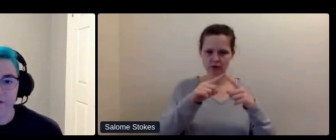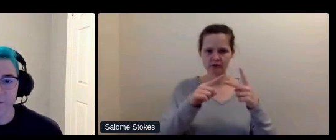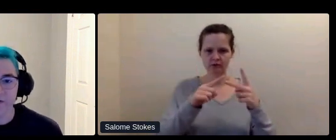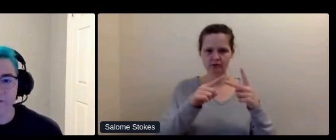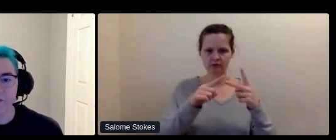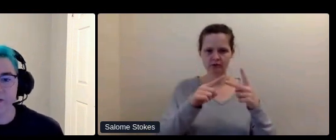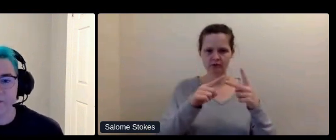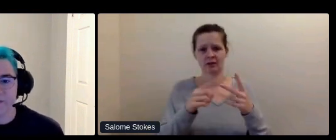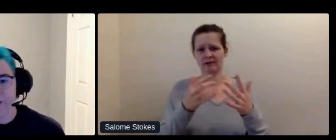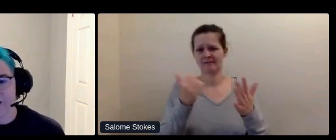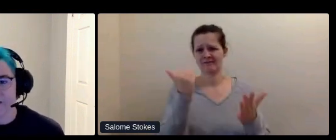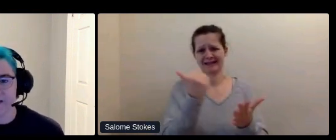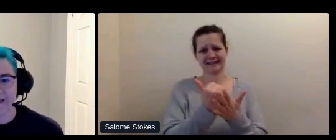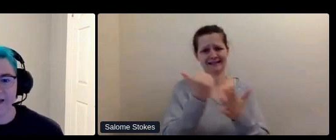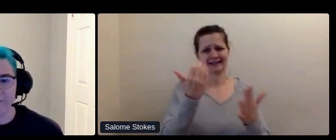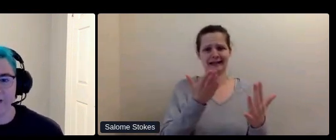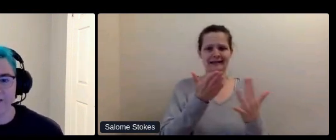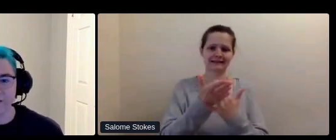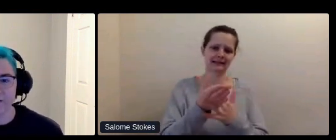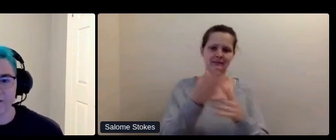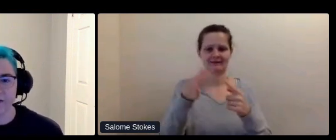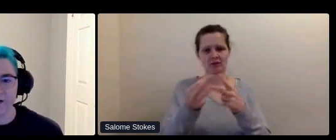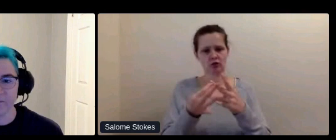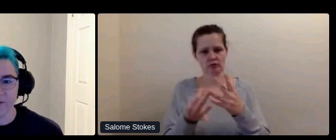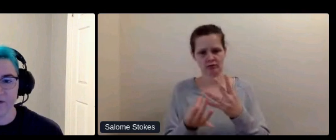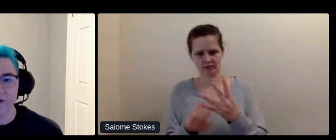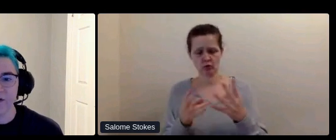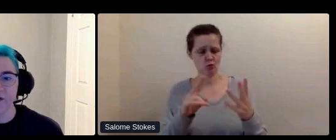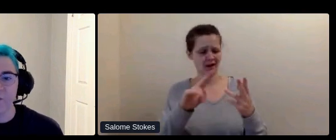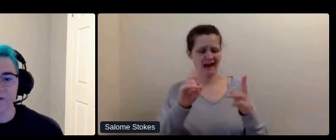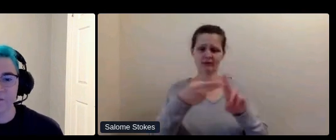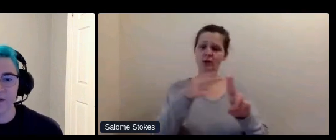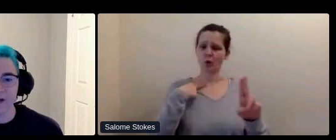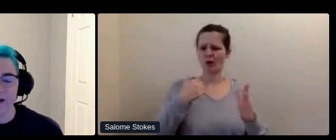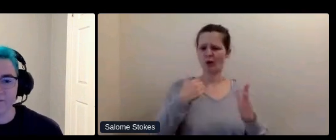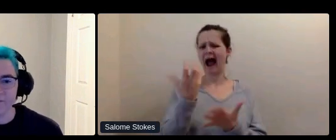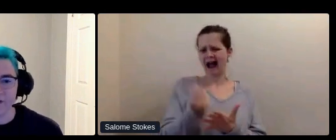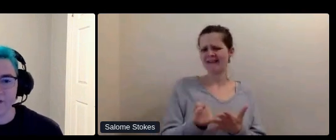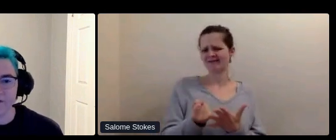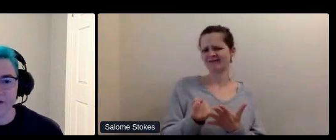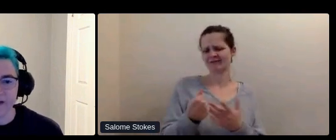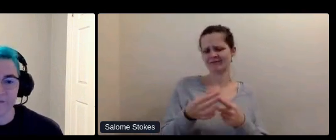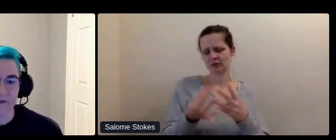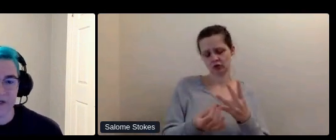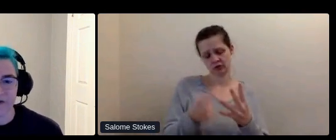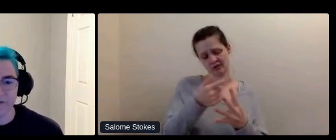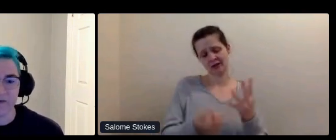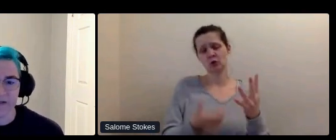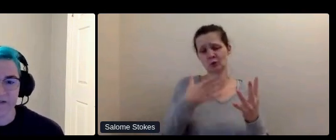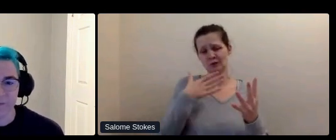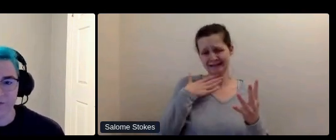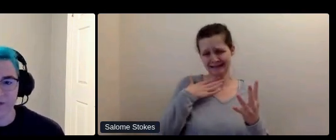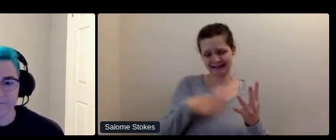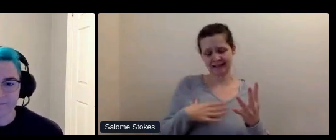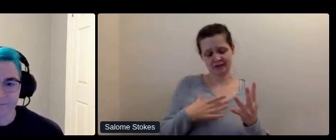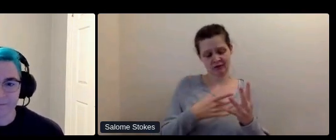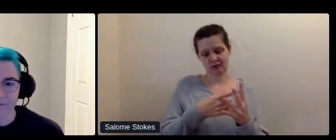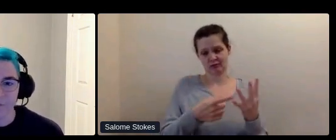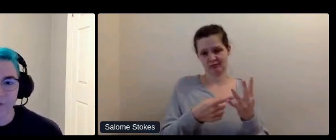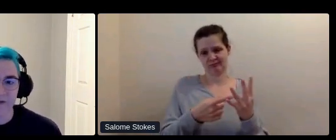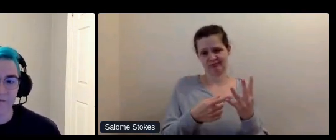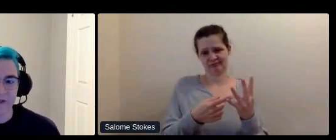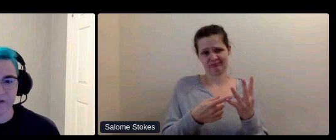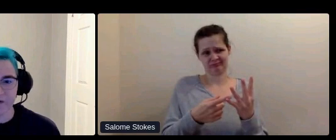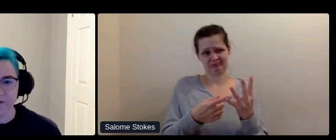we knew that players were going to expect that a game as large as God of War was going to have an expectation of having accessibility.